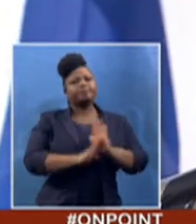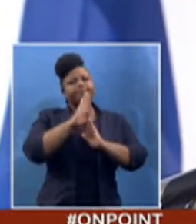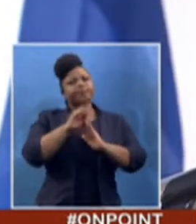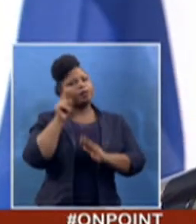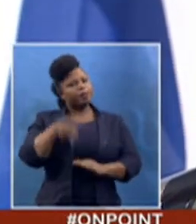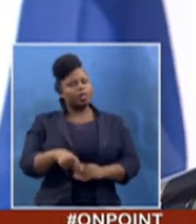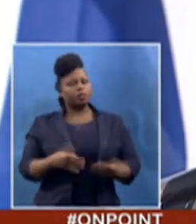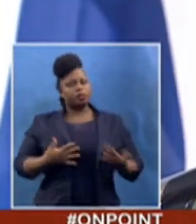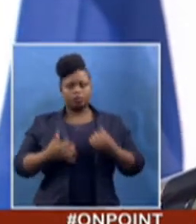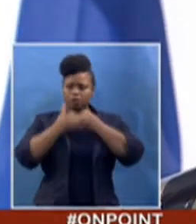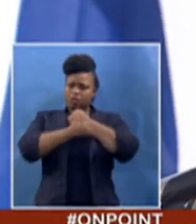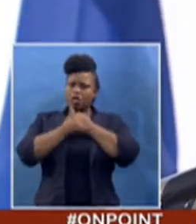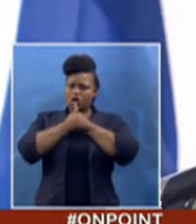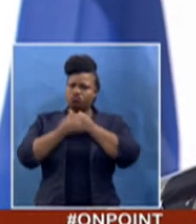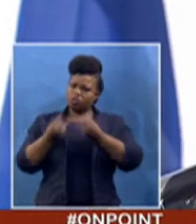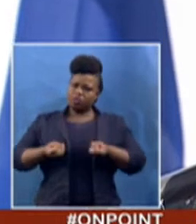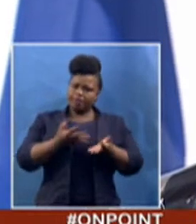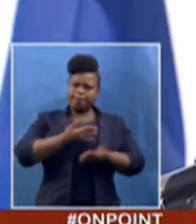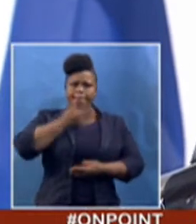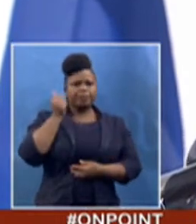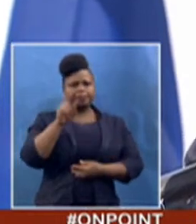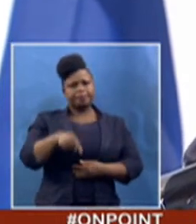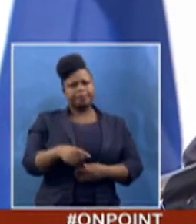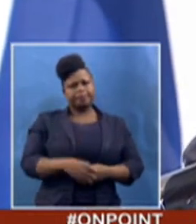this country can give.